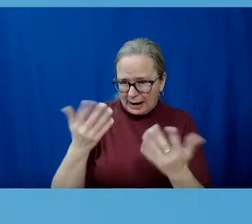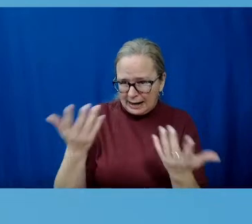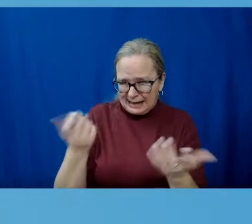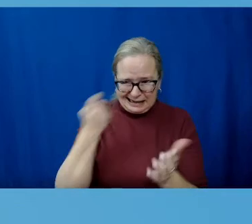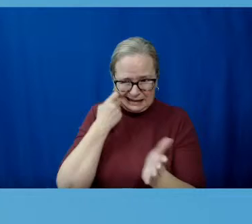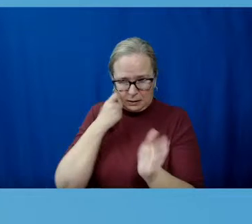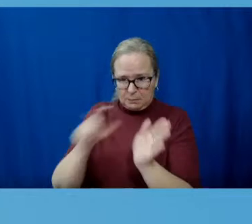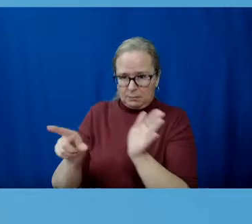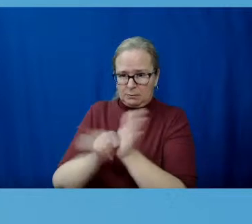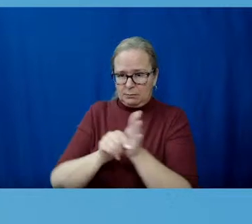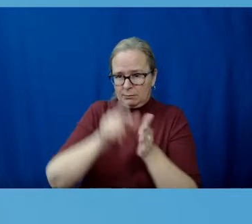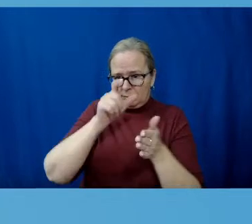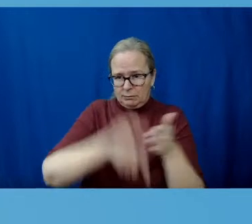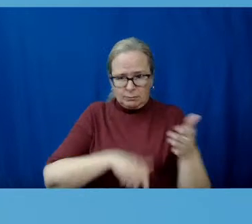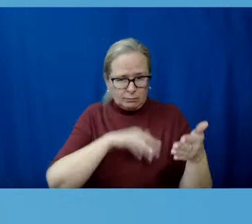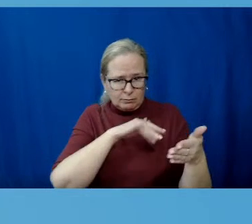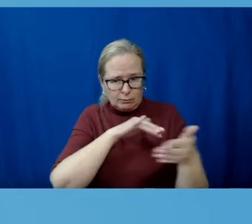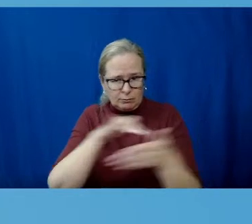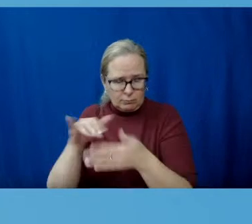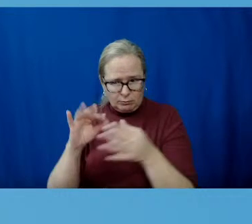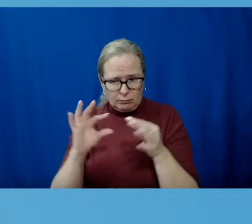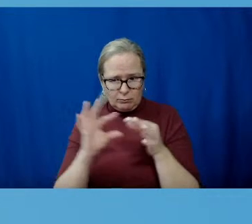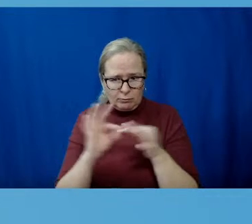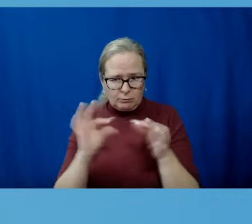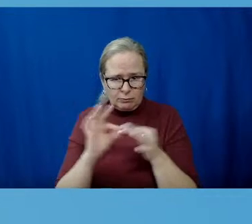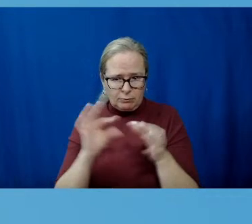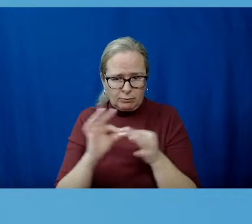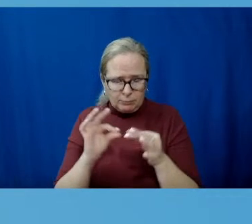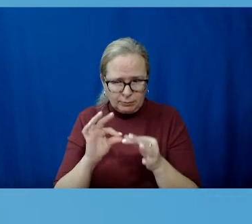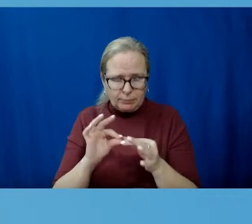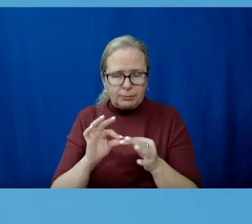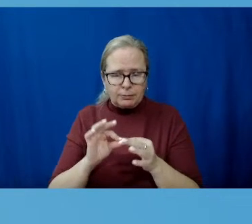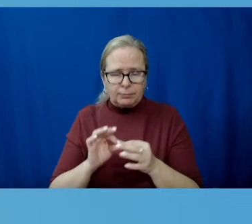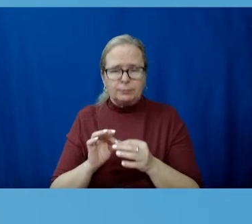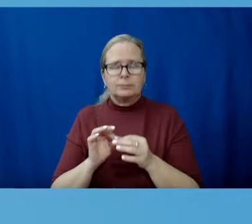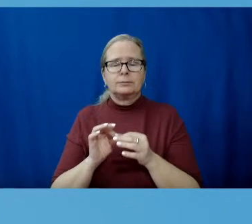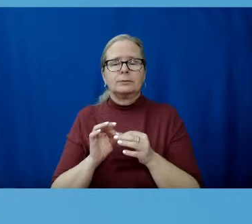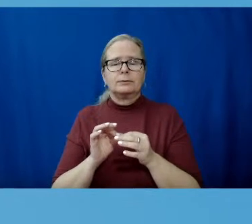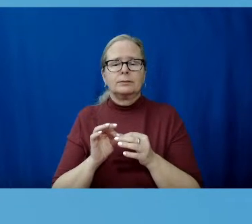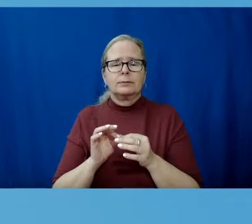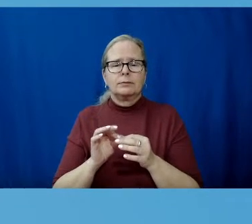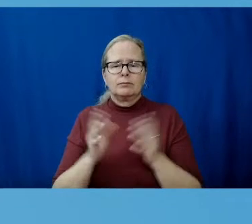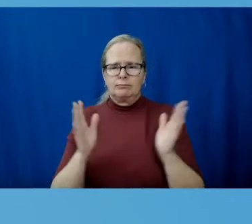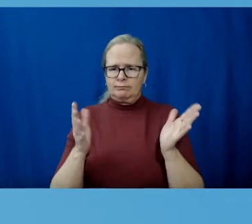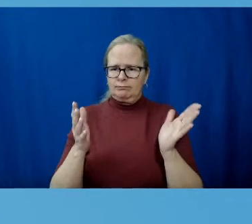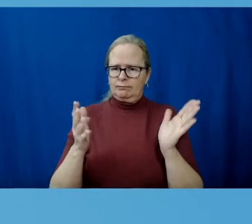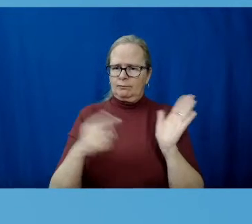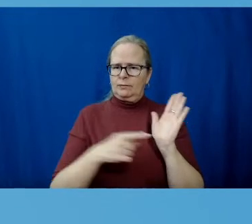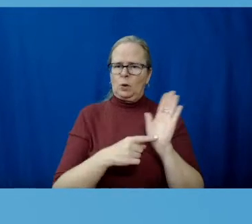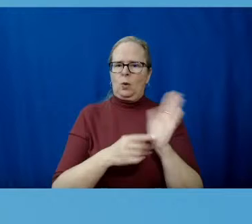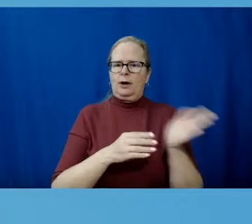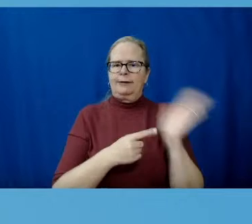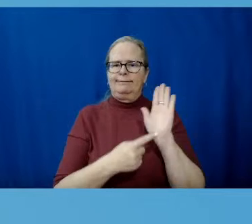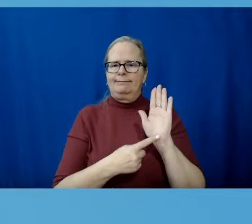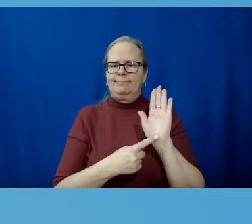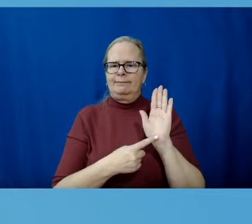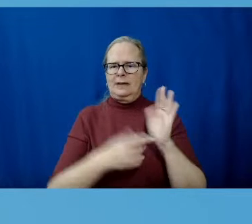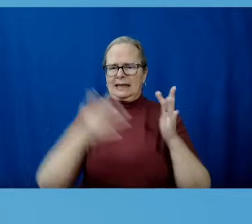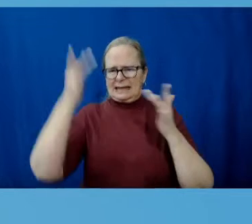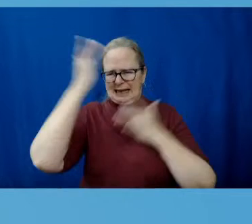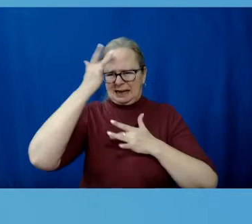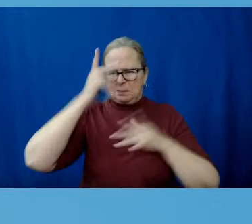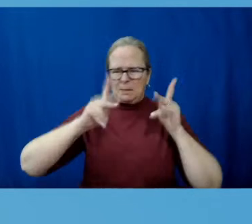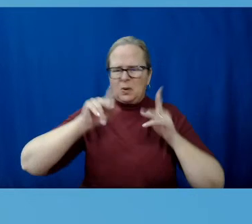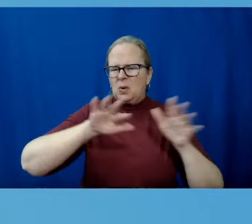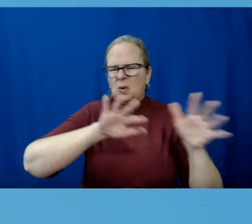in terms of keeping your economy strong were not the answer, that economies that stayed wide open and populations got sicker and sicker and